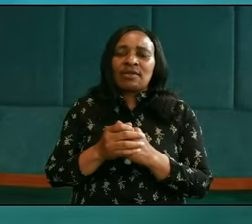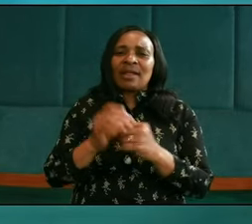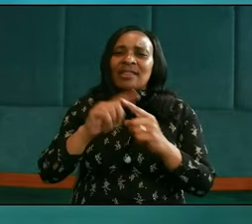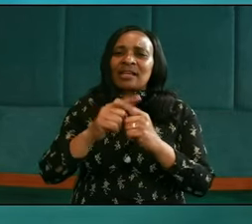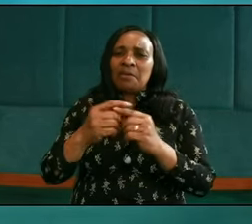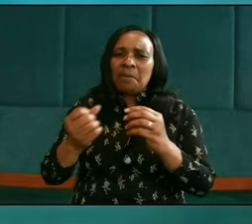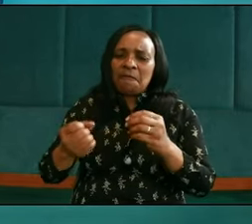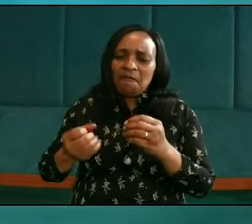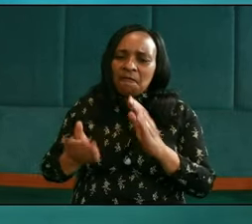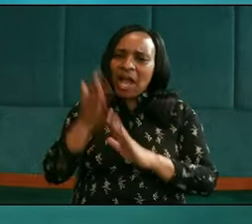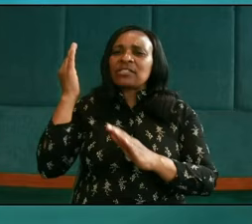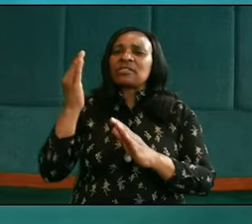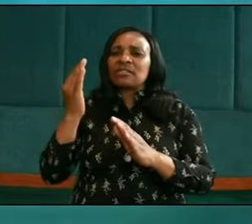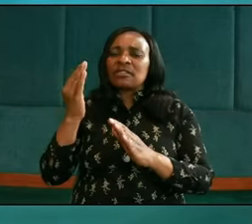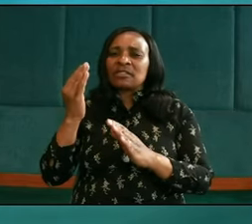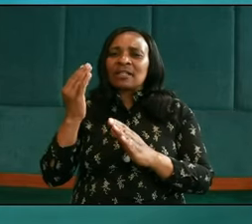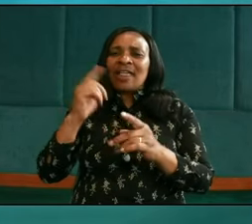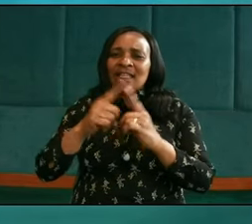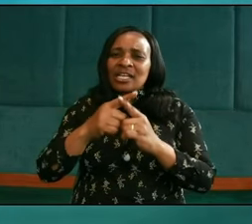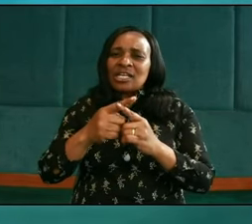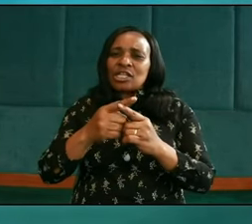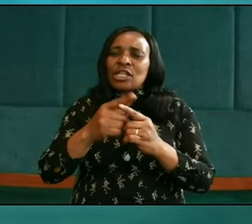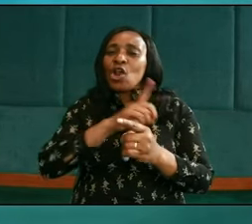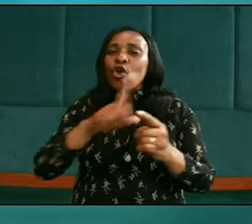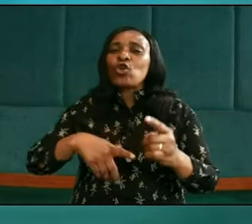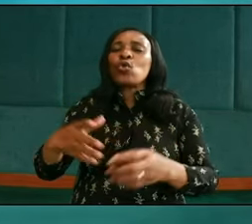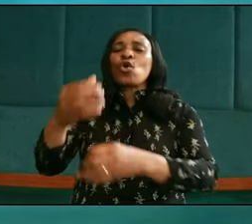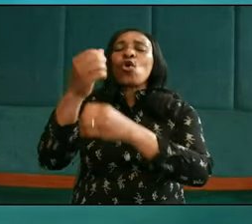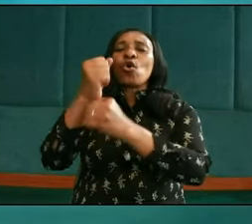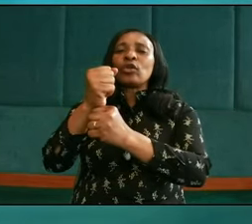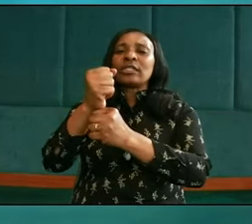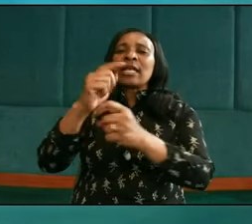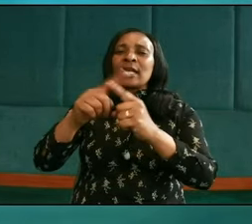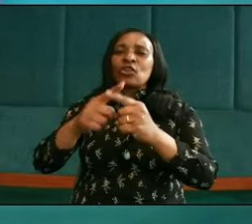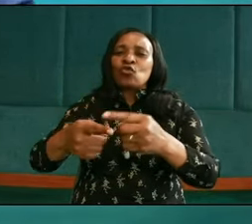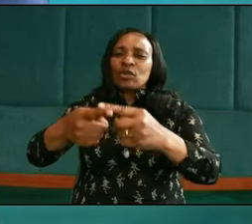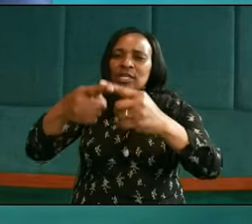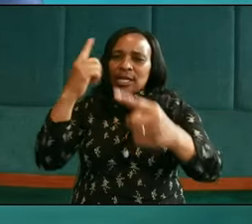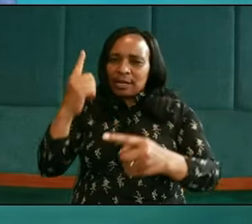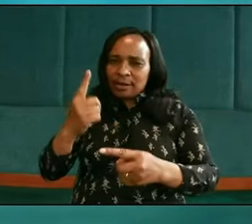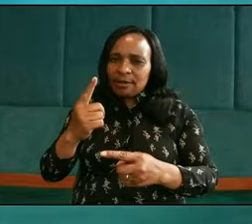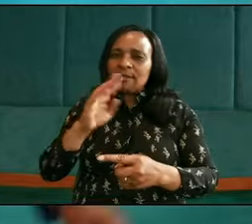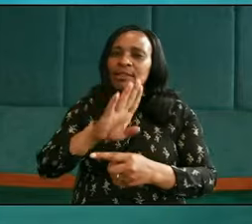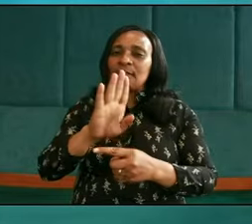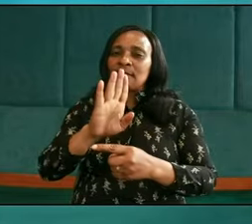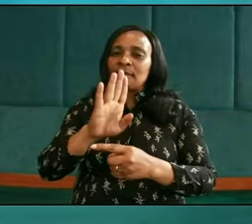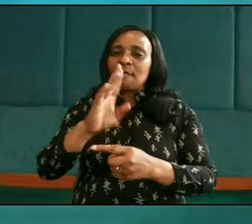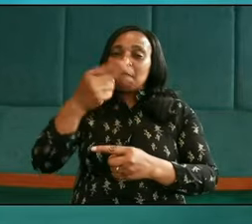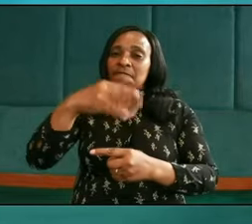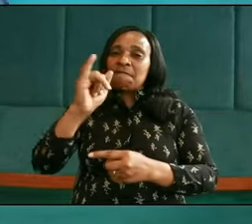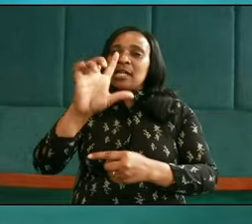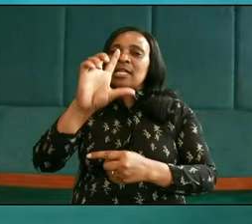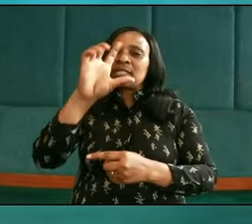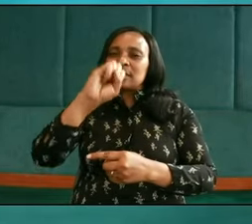quickly, for then the Lord will go before you to strike the camp of the Philistines. And